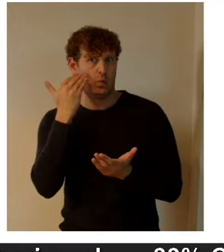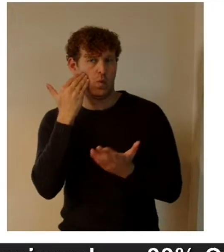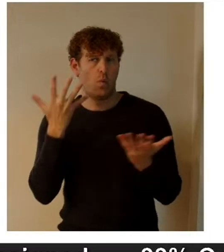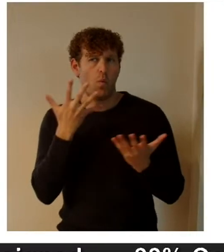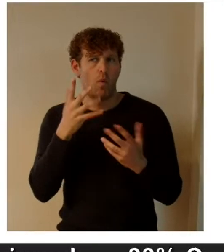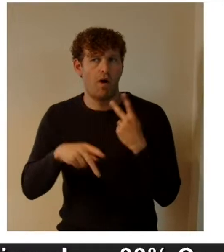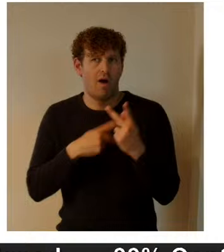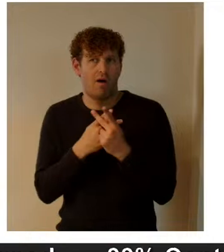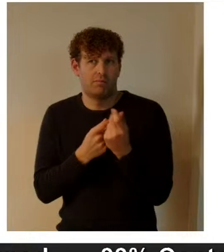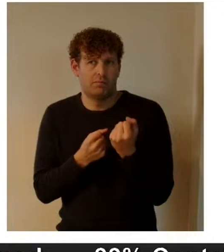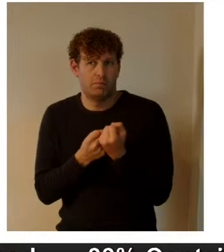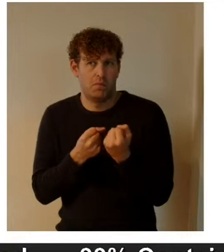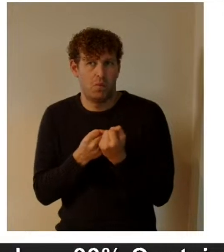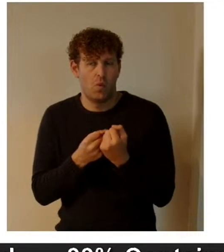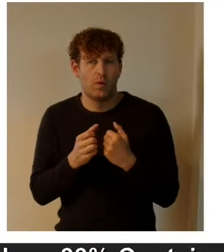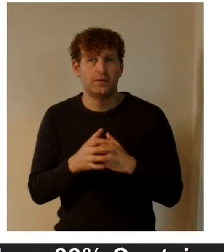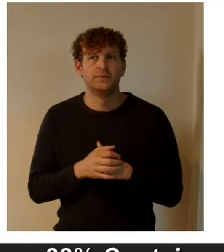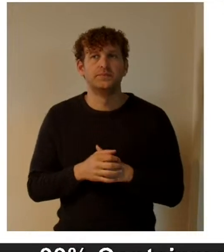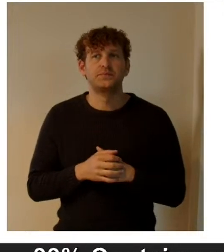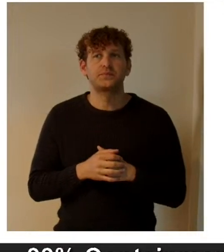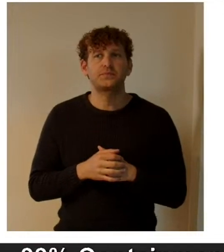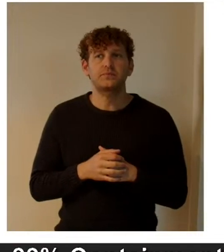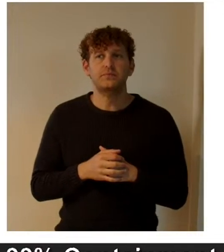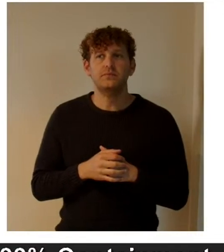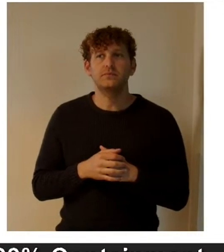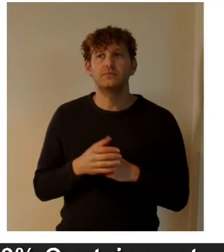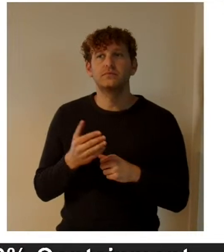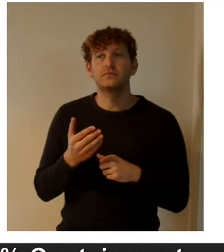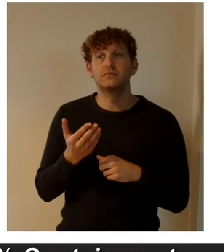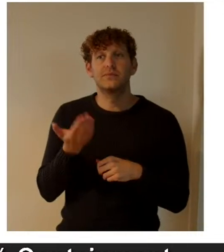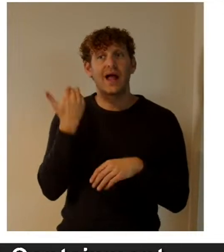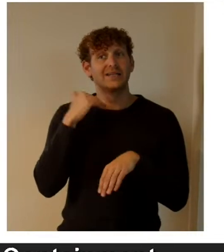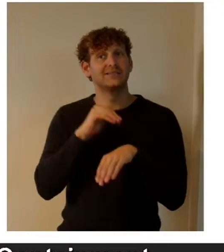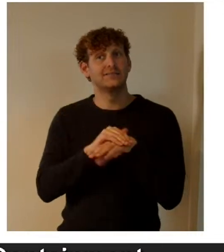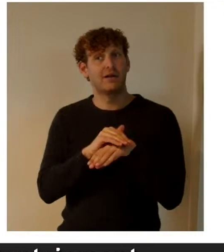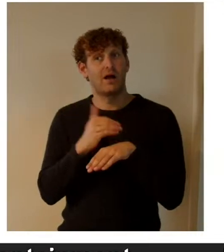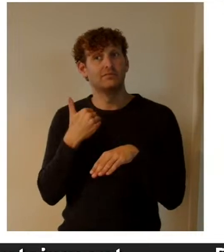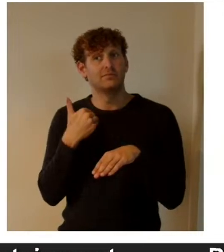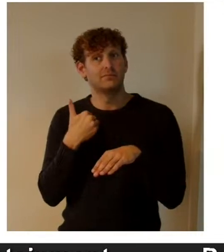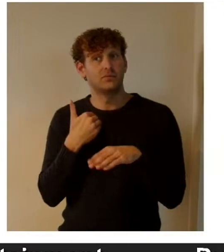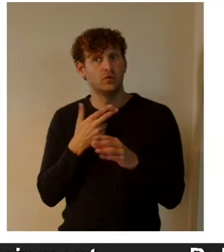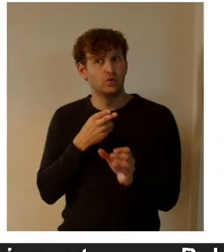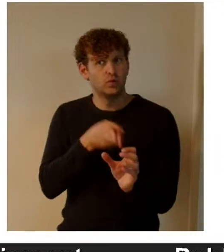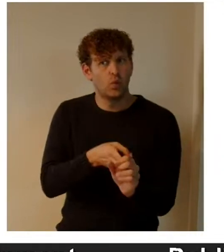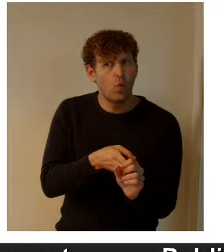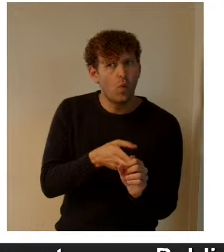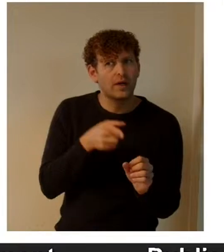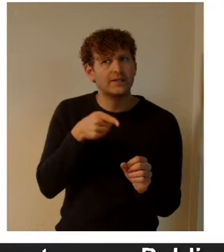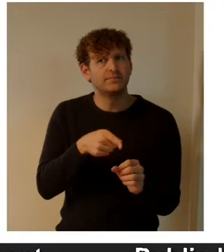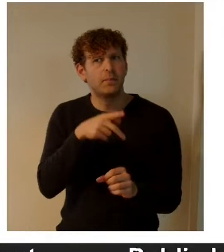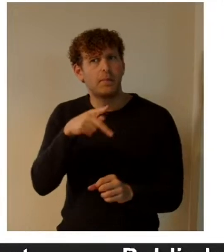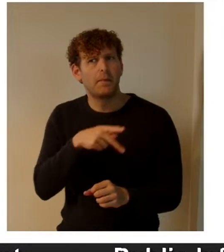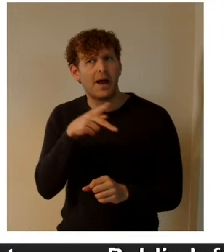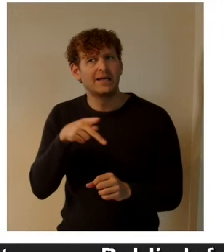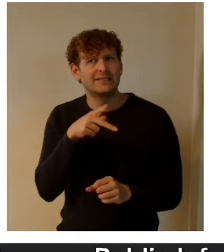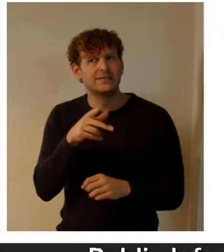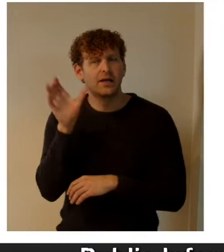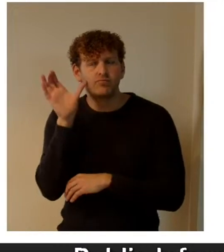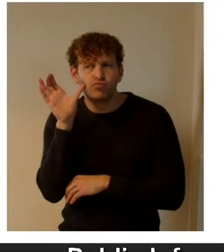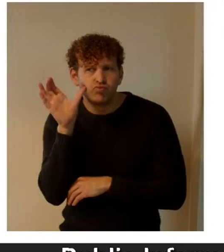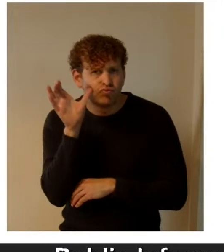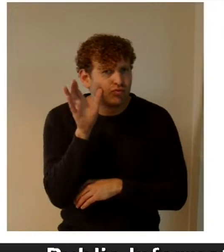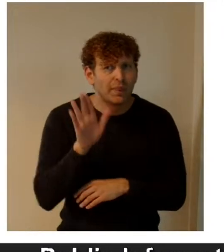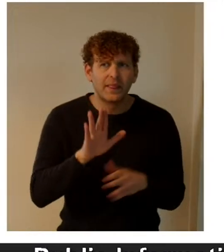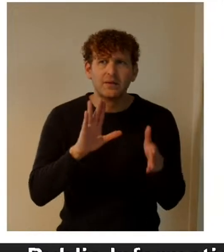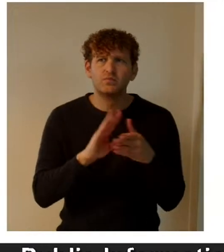receive. Last night, I joined hundreds of our impacted victims in Pasadena to hear their stories, understand their needs, and